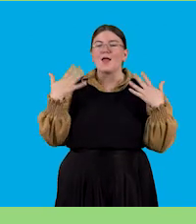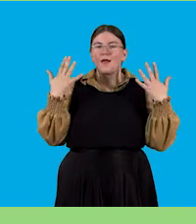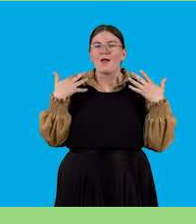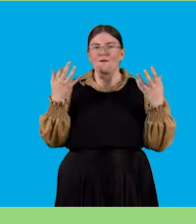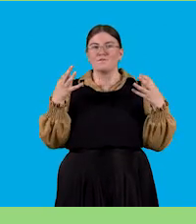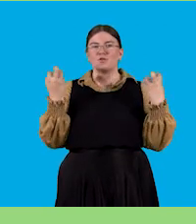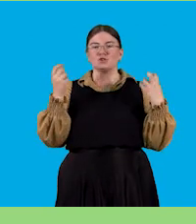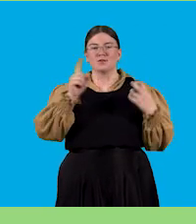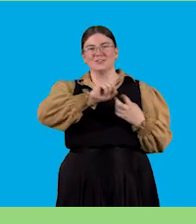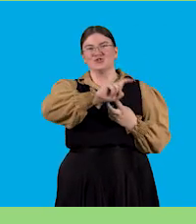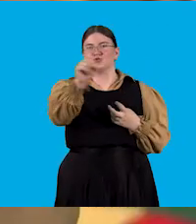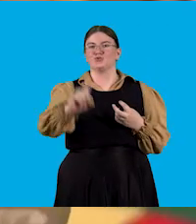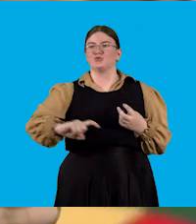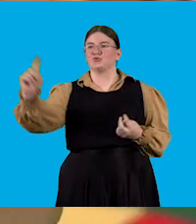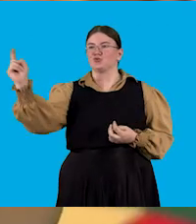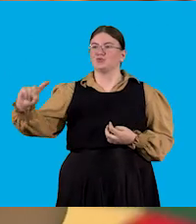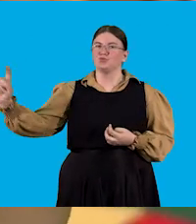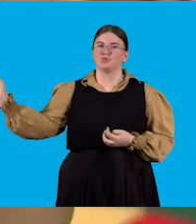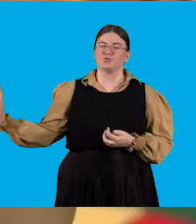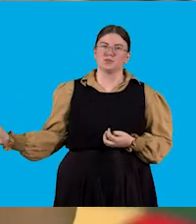air freshener into the room.